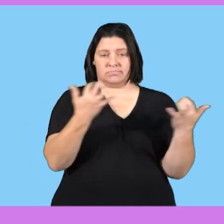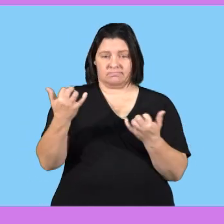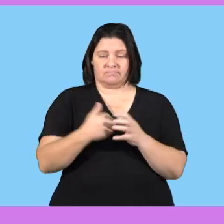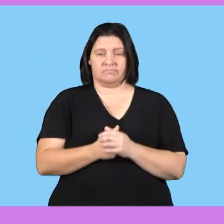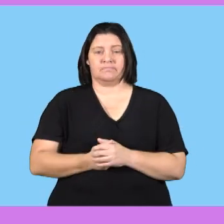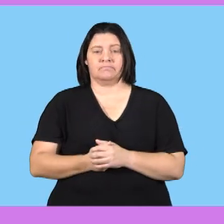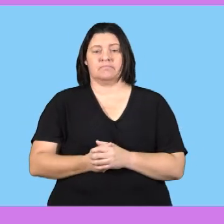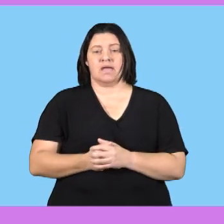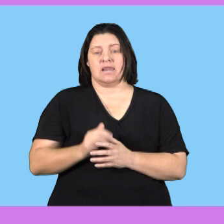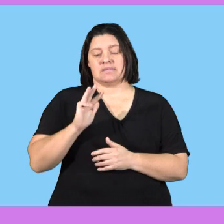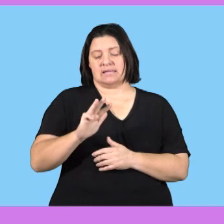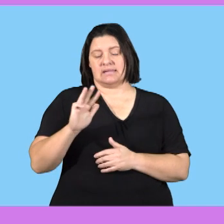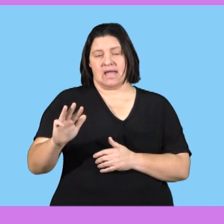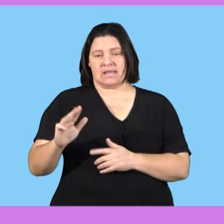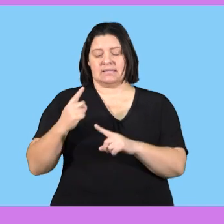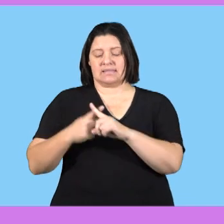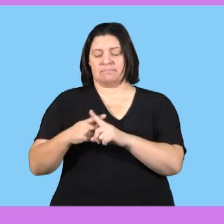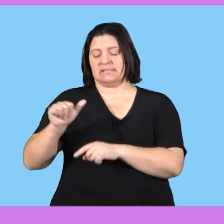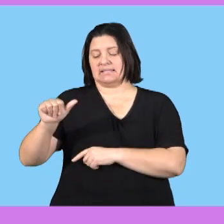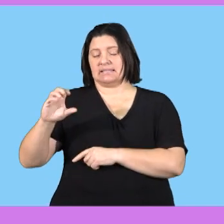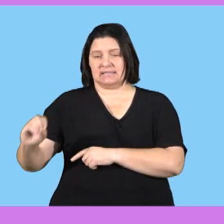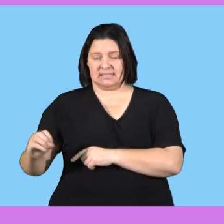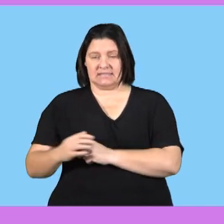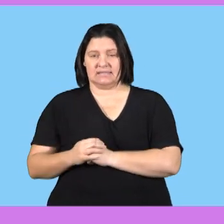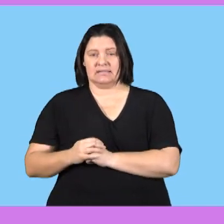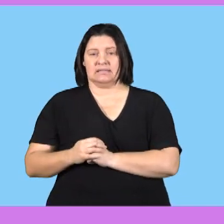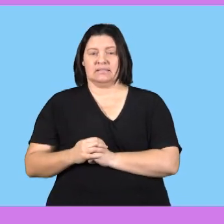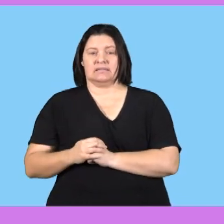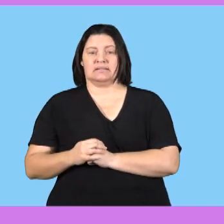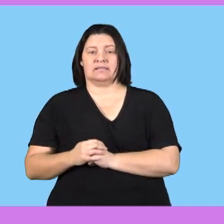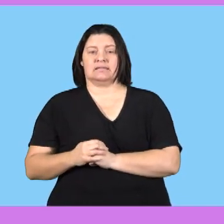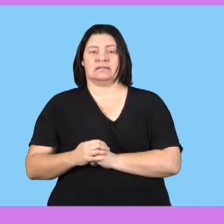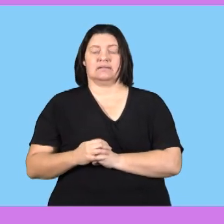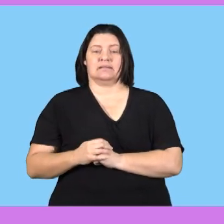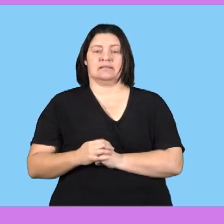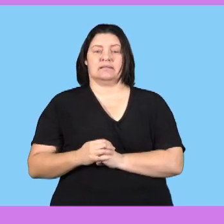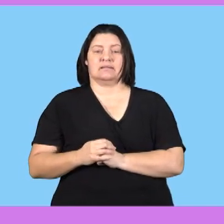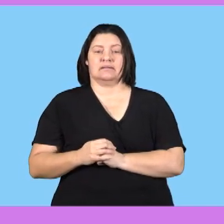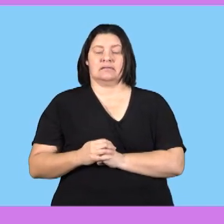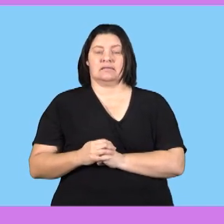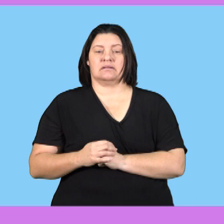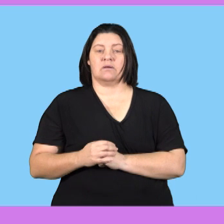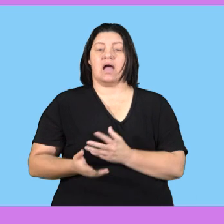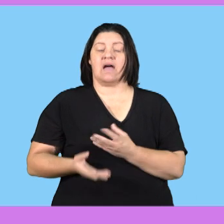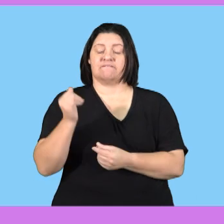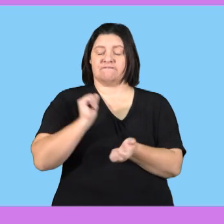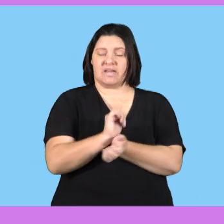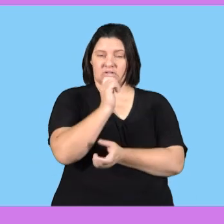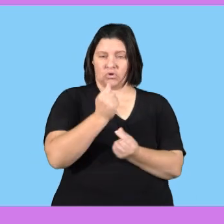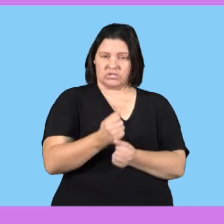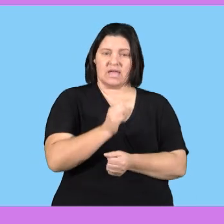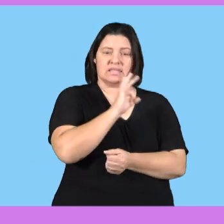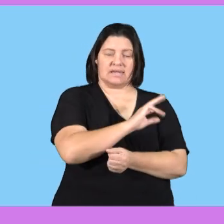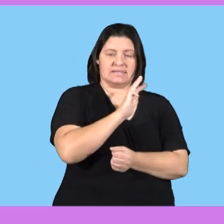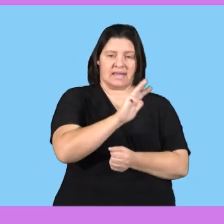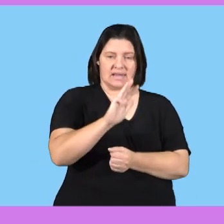let's quickly calculate it. 99 cents per minute multiplied by your 60 minutes. So here, keep my fixed